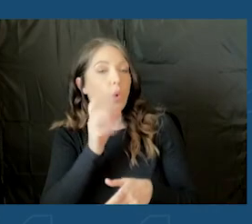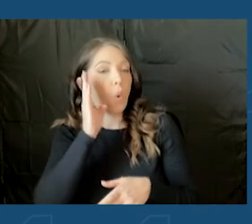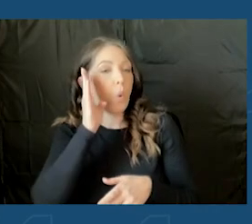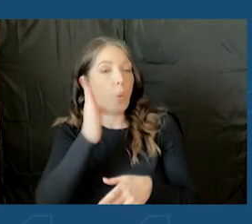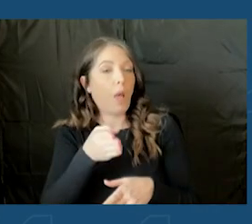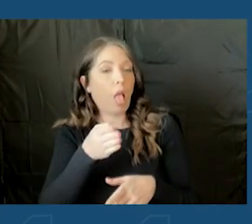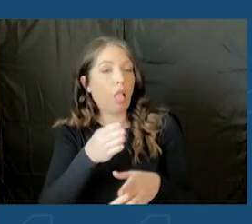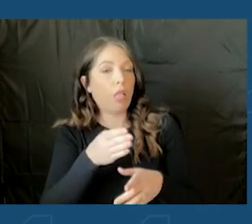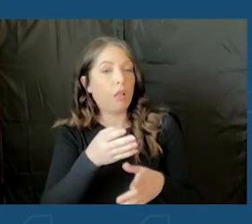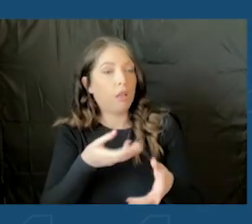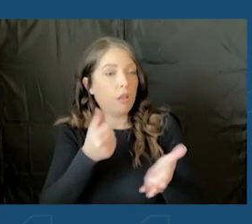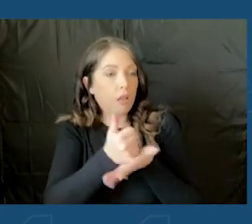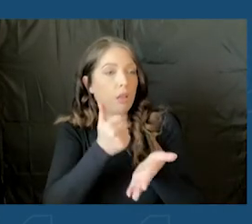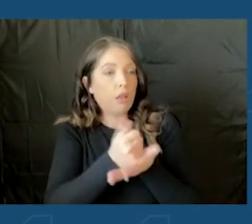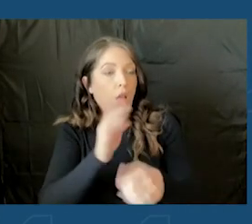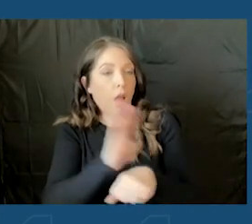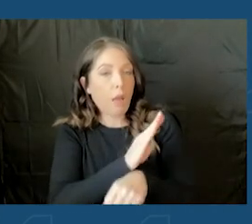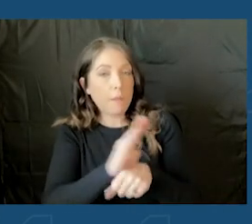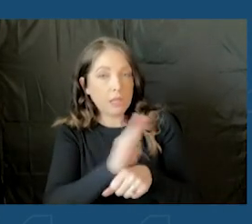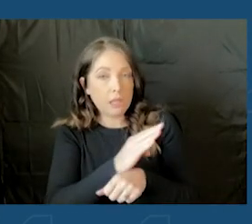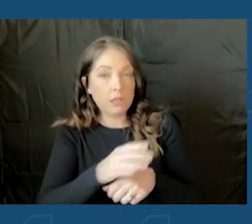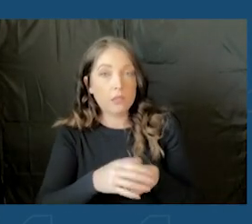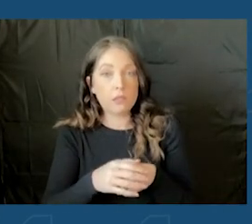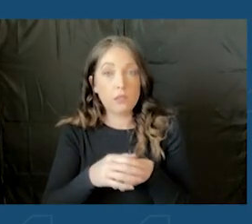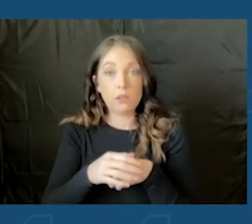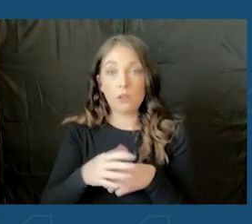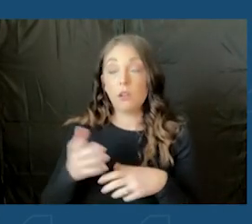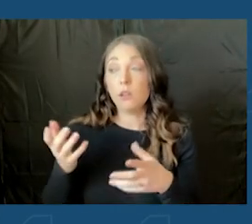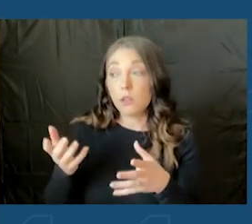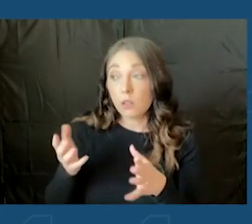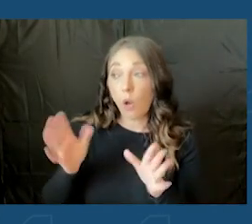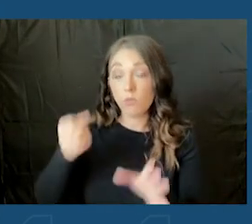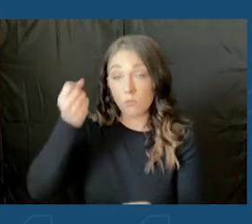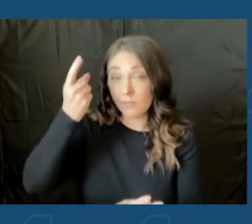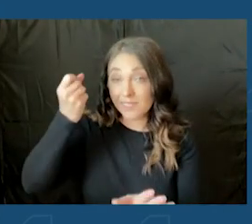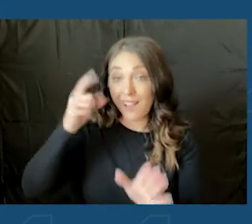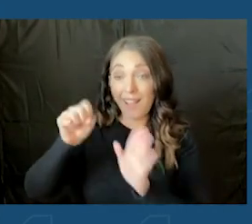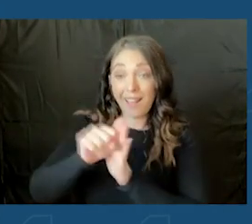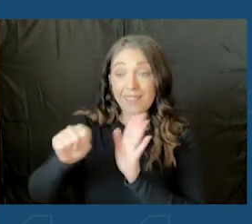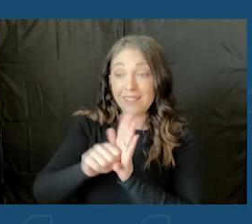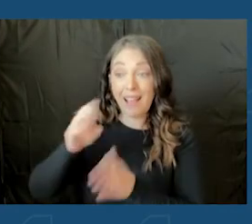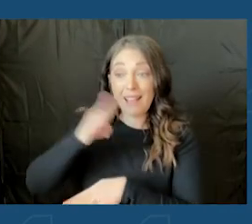struggles? It's true. The state never has before, and that's where the trust fund is set up.